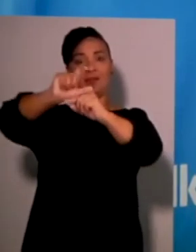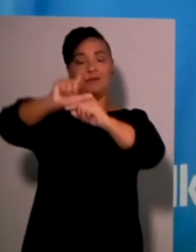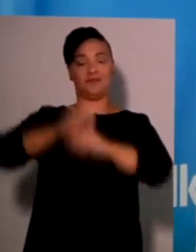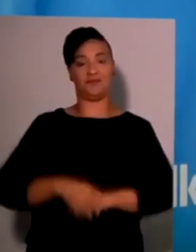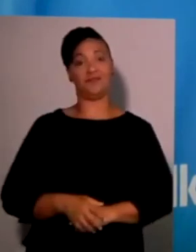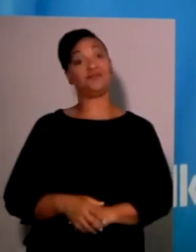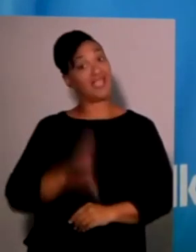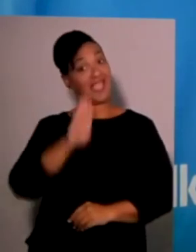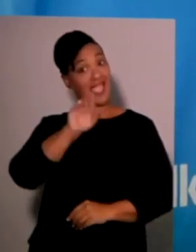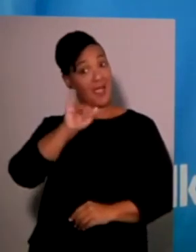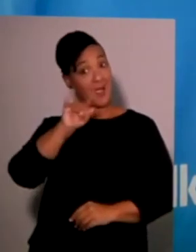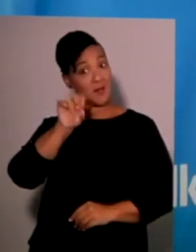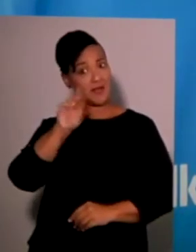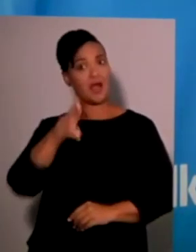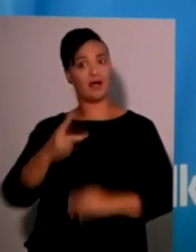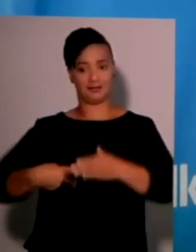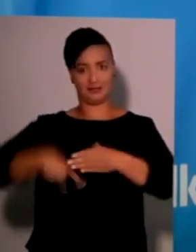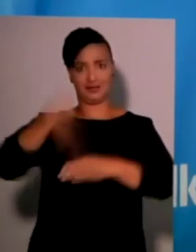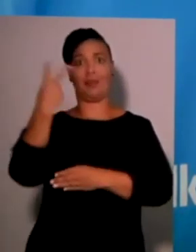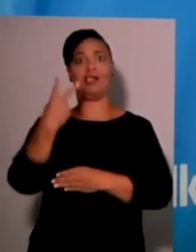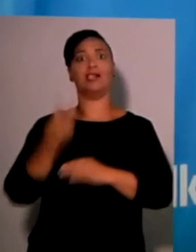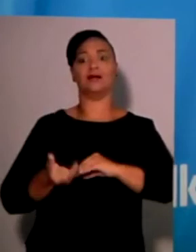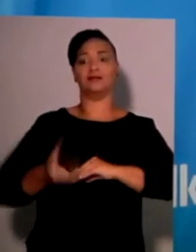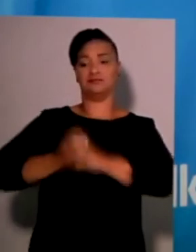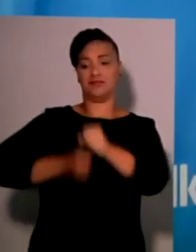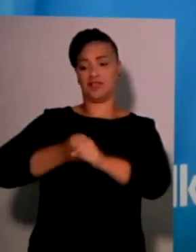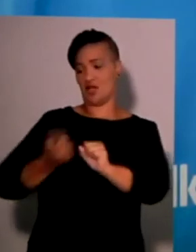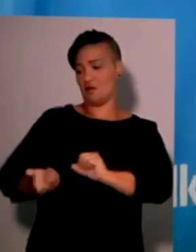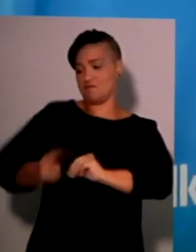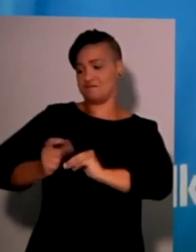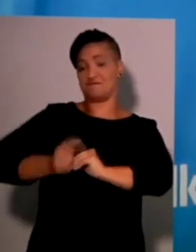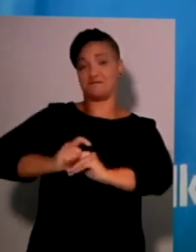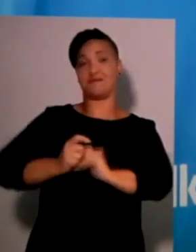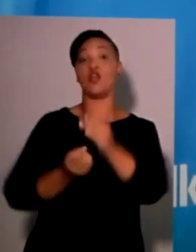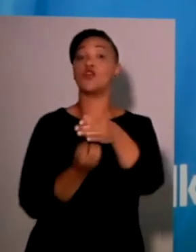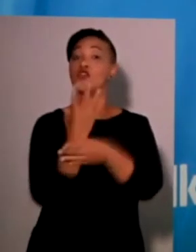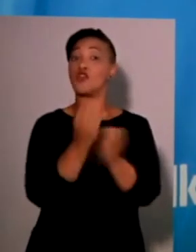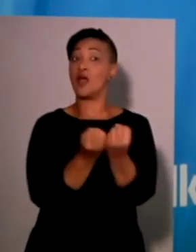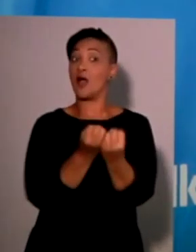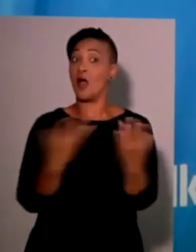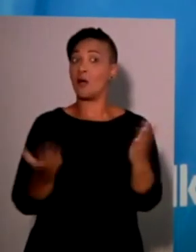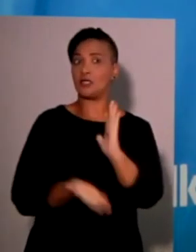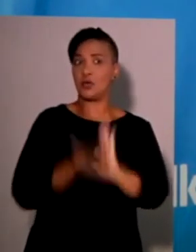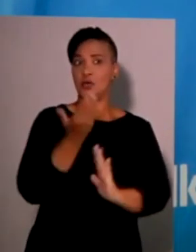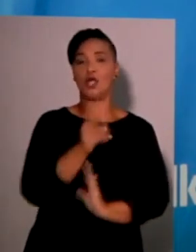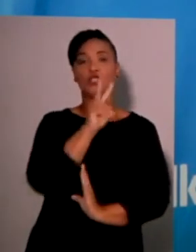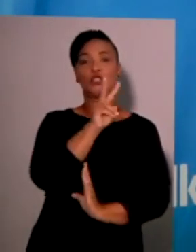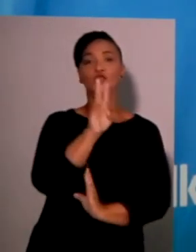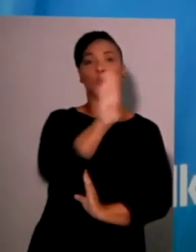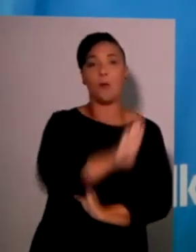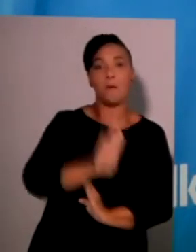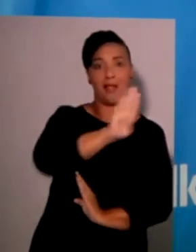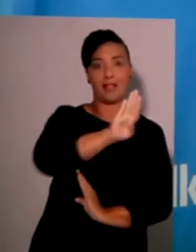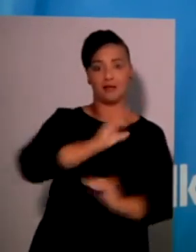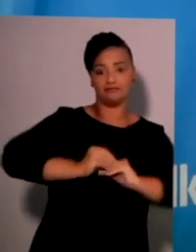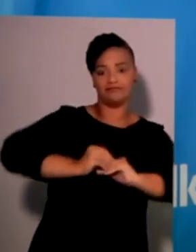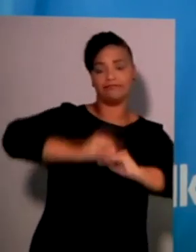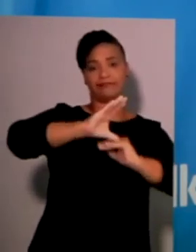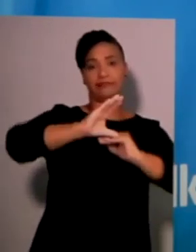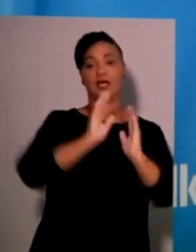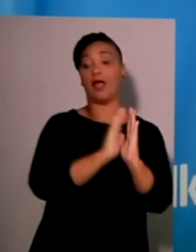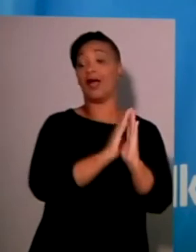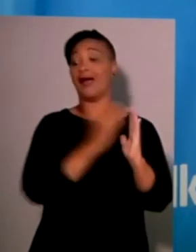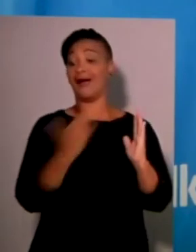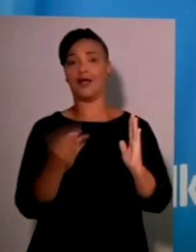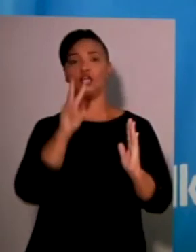doubled over the period as well, growing by approximately almost 2 billion rands to 2.9